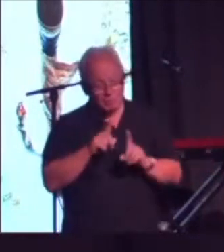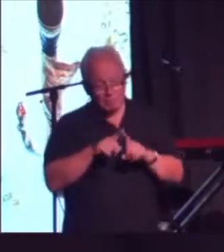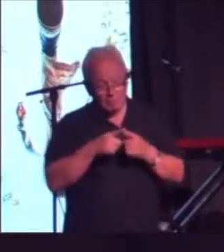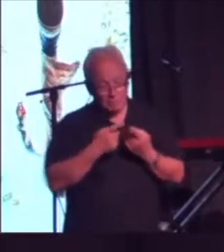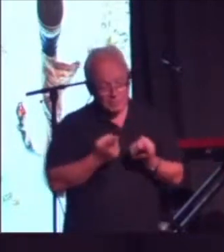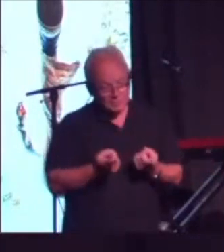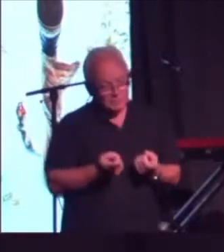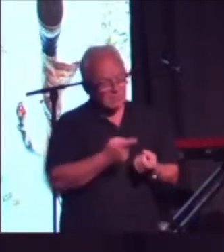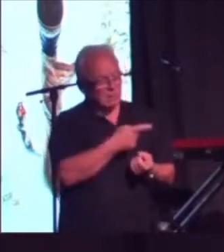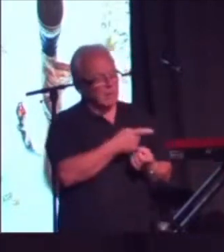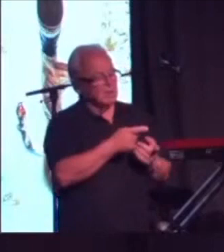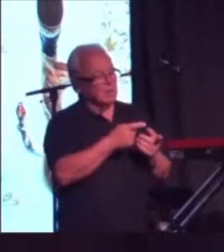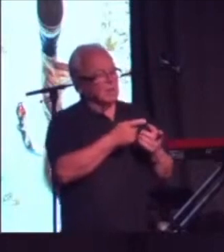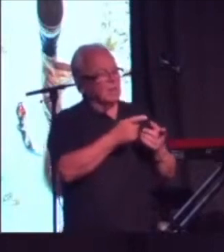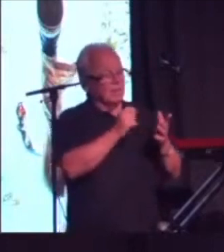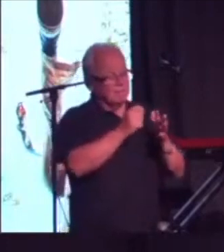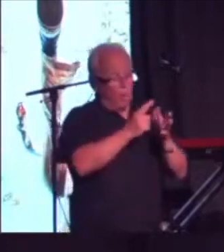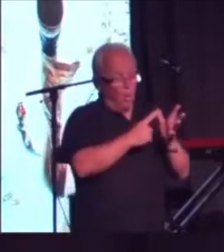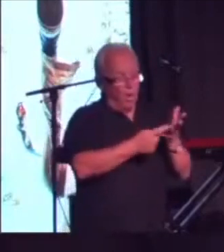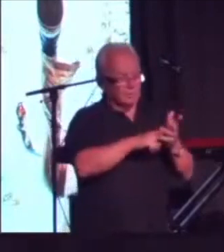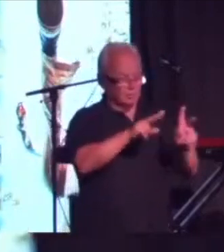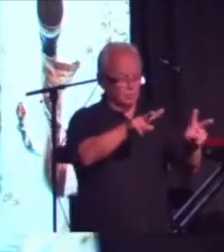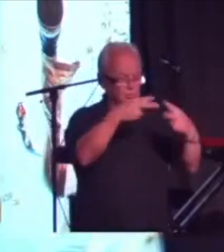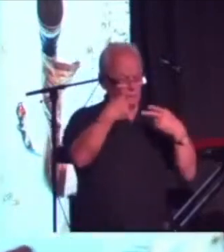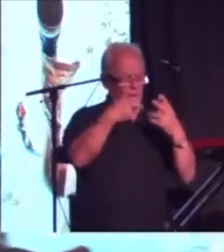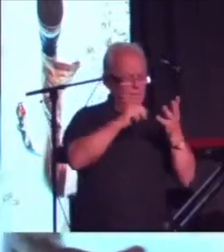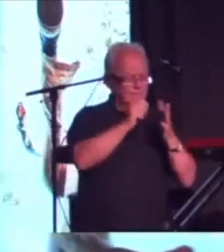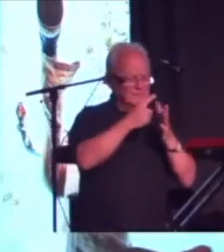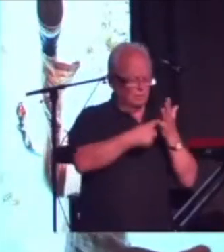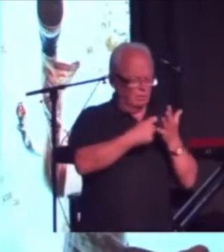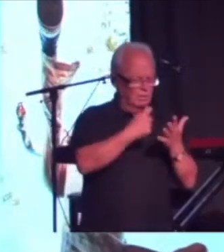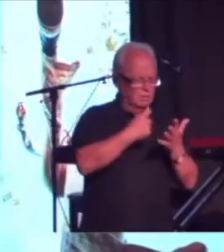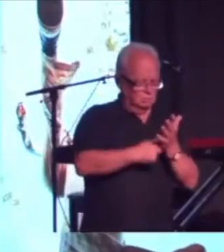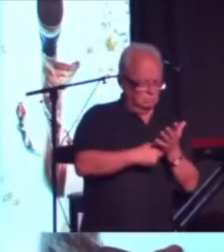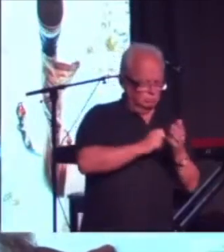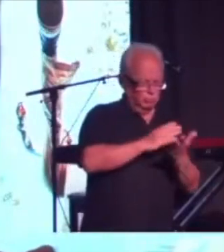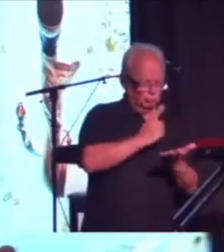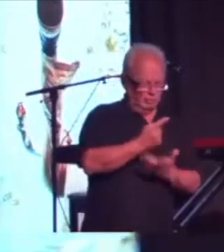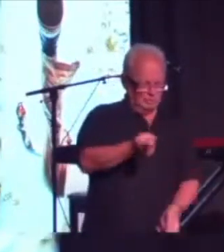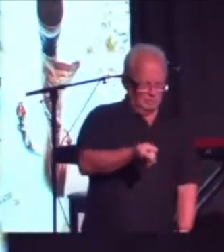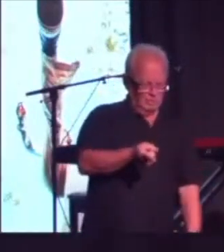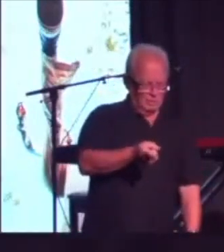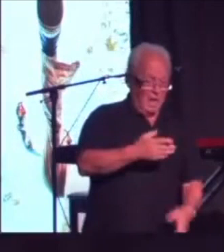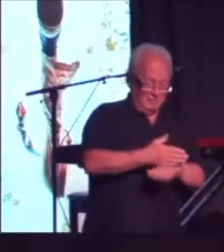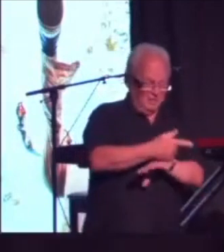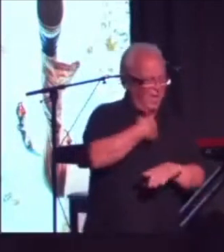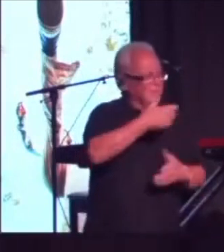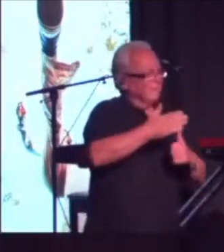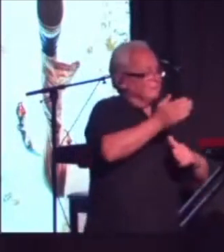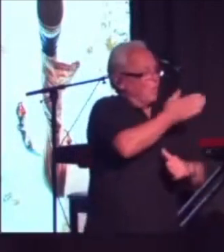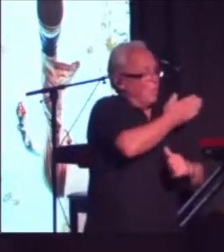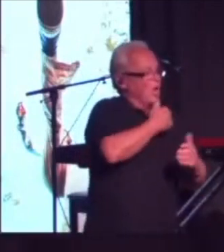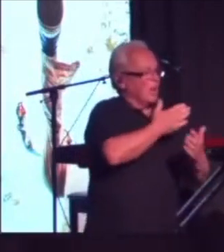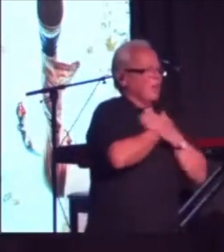was compromising his integrity. And in compromising his integrity, he was compromising his ministry. Paul saw it, and Paul loved him enough to